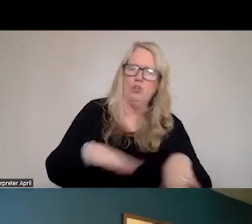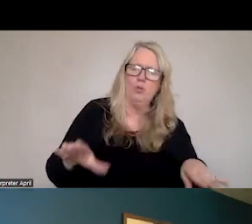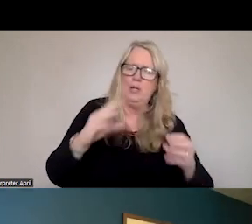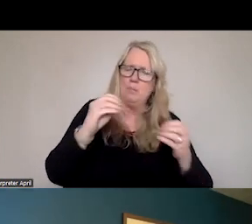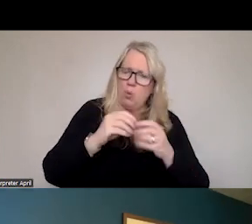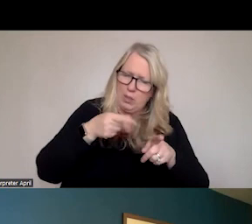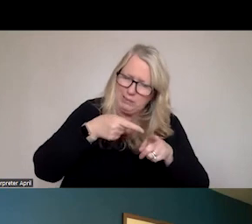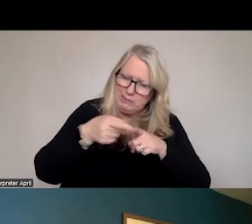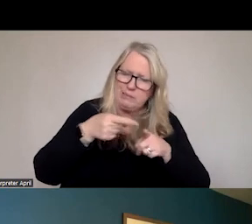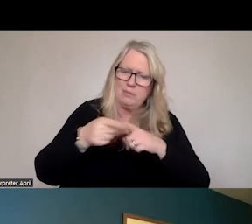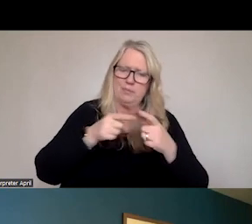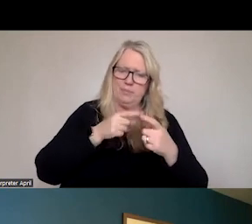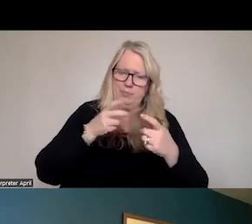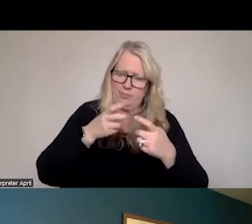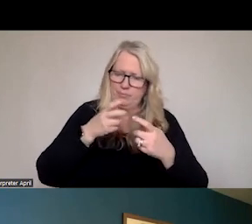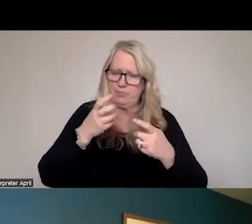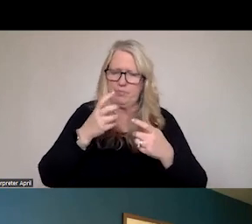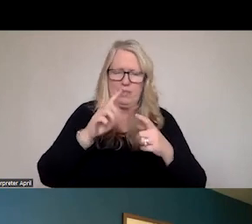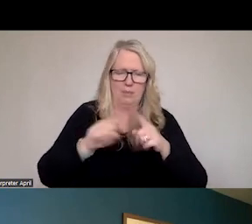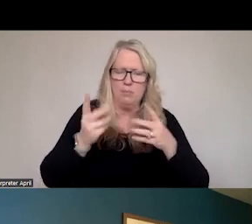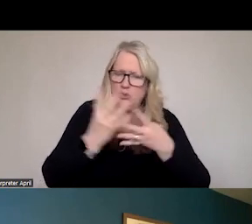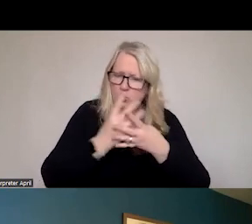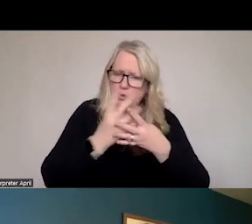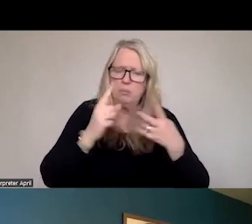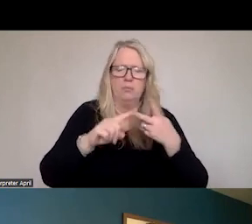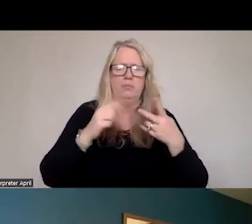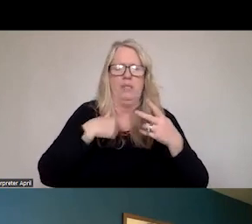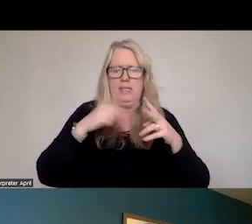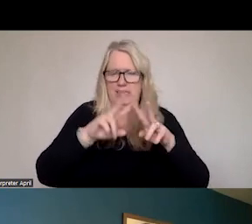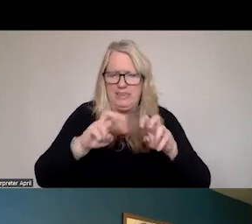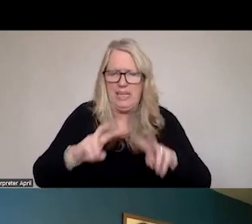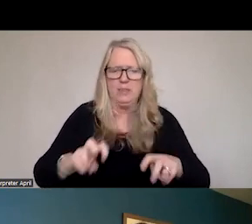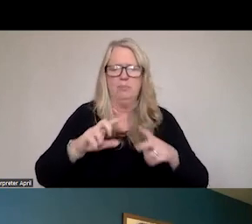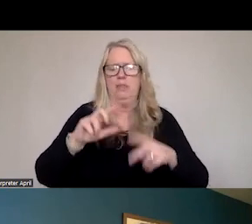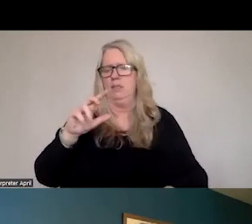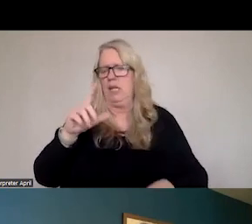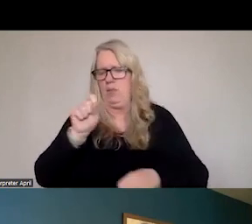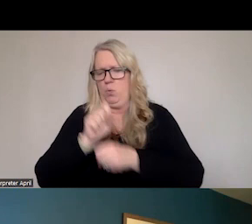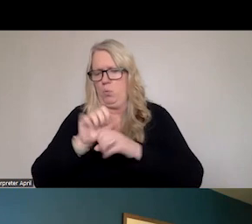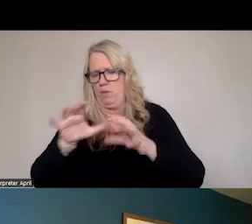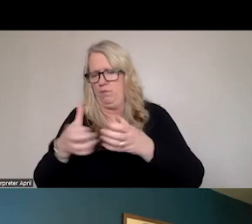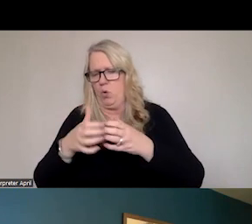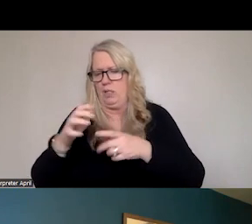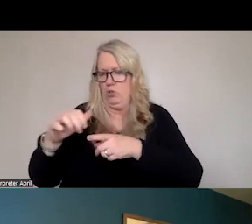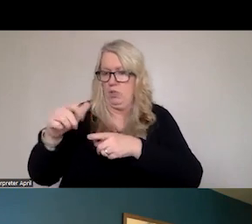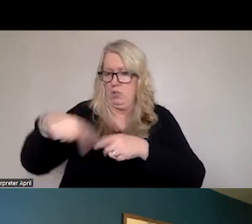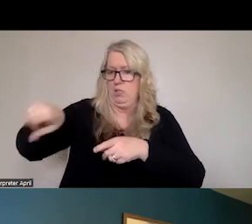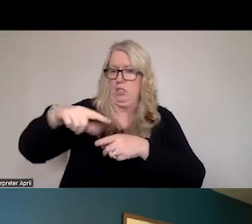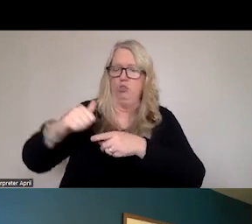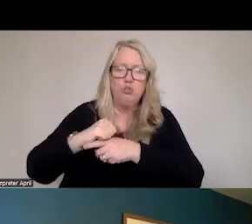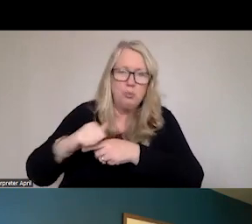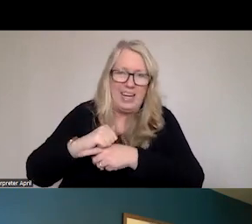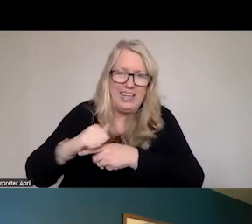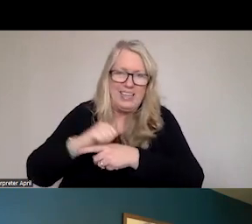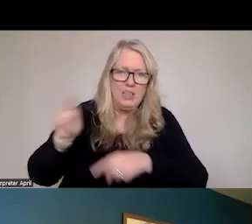customized screening mechanisms, assessment tools, and the workforce itself needs to be trained. And in our